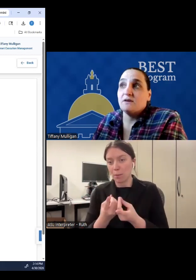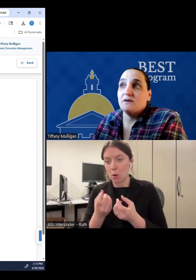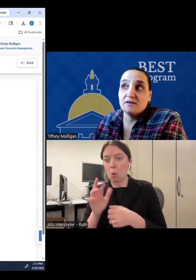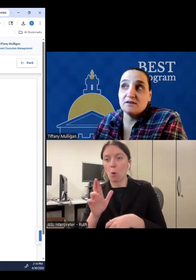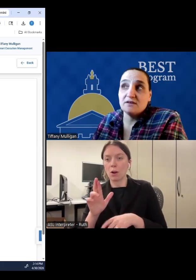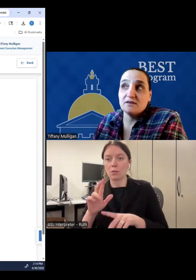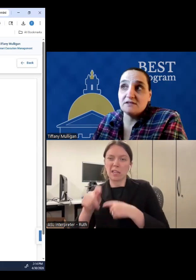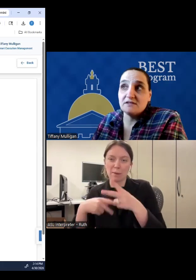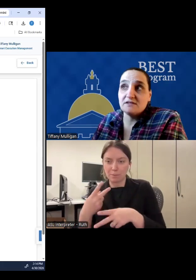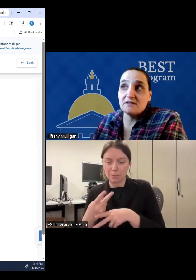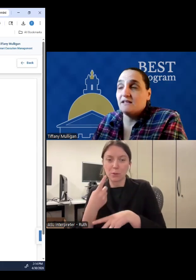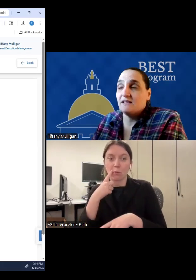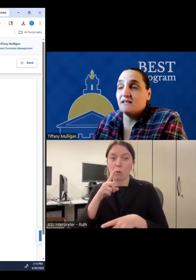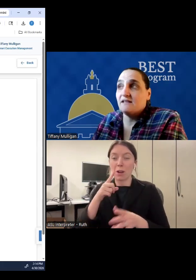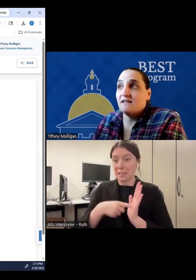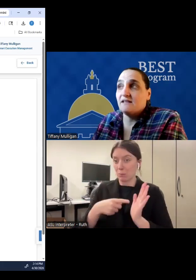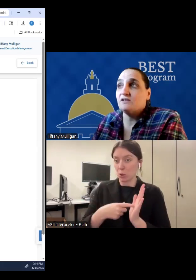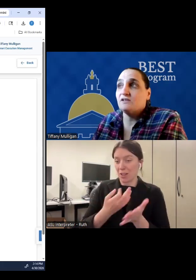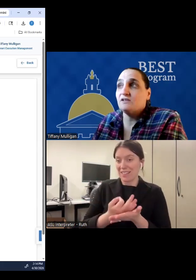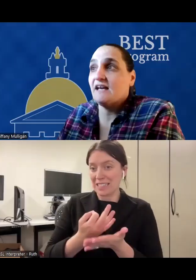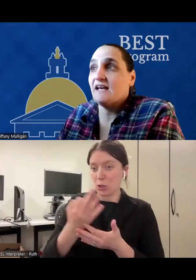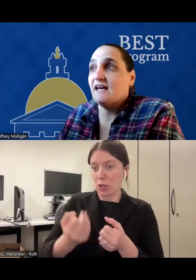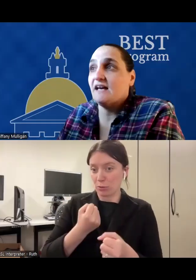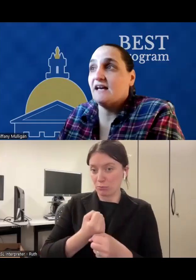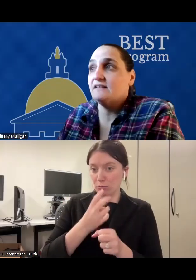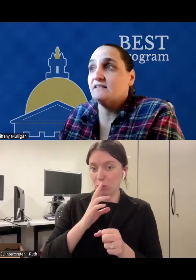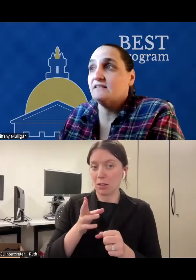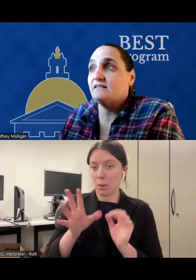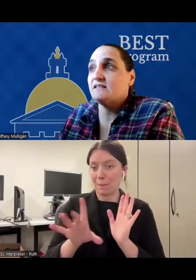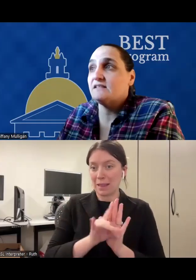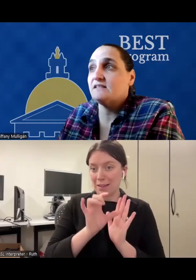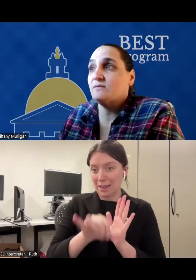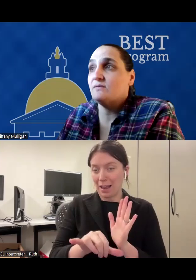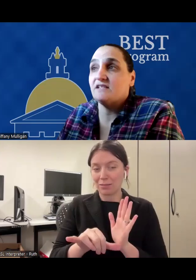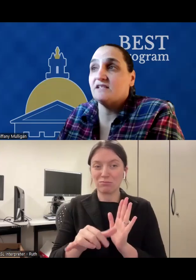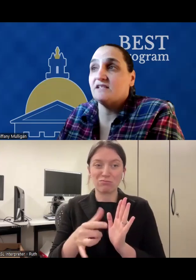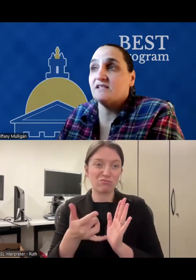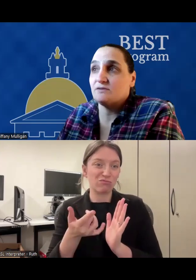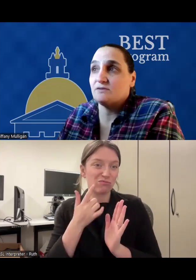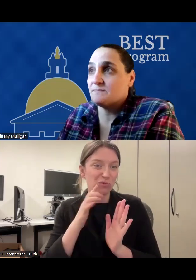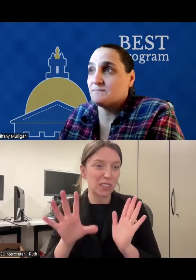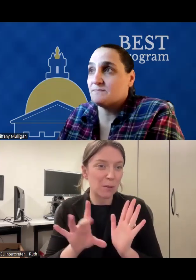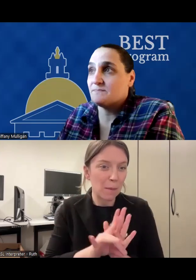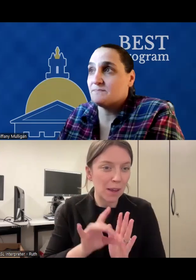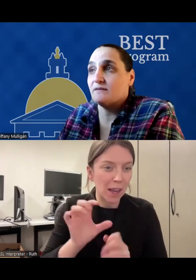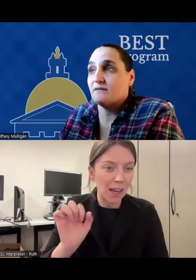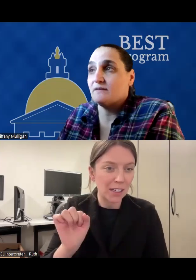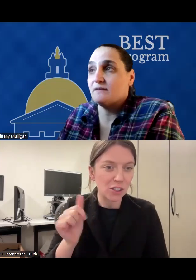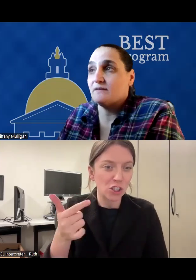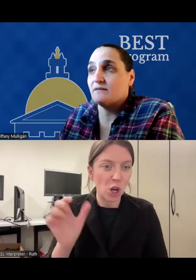the current fiscal year, and then I'm going to look at, let's go with the AGO's office. I'm just picking a random